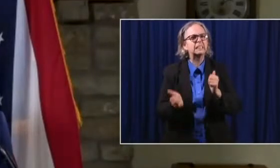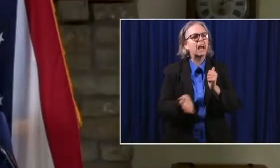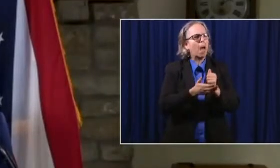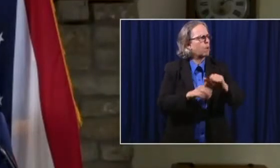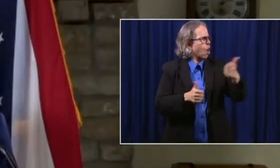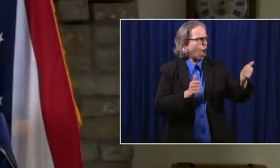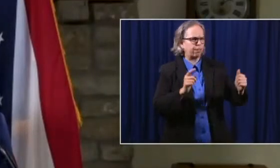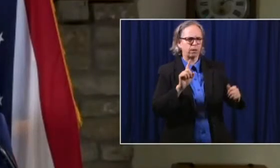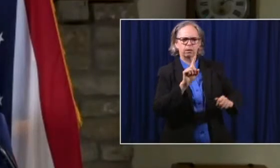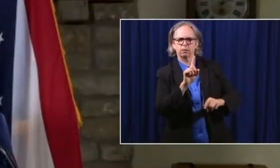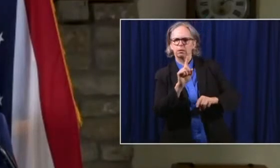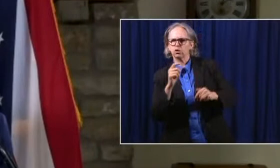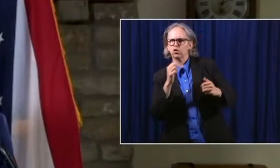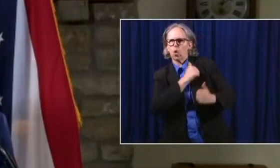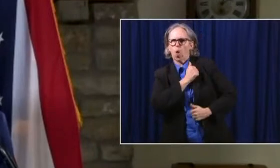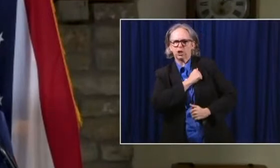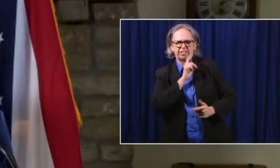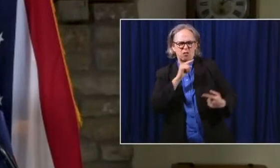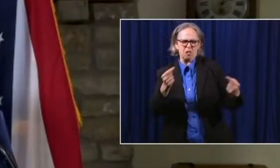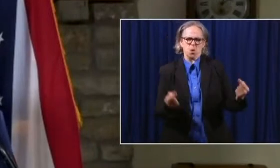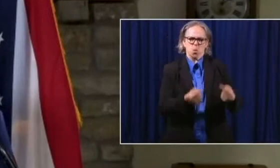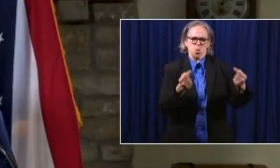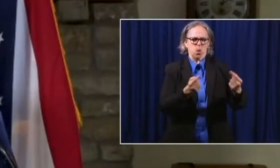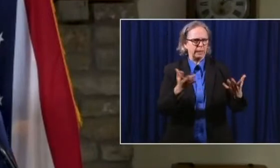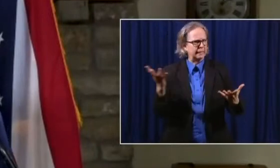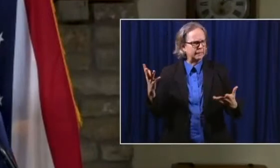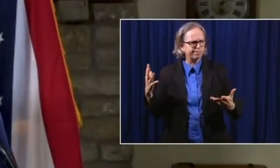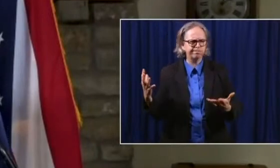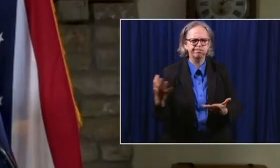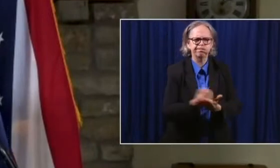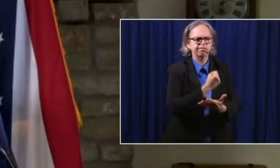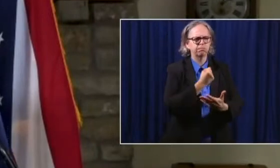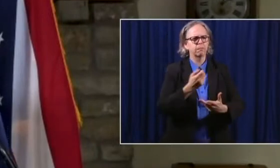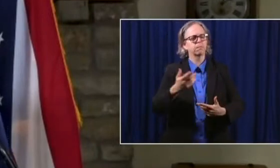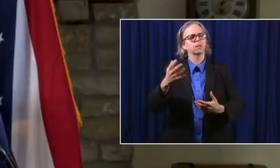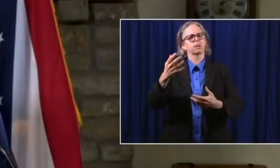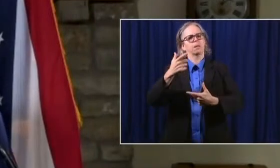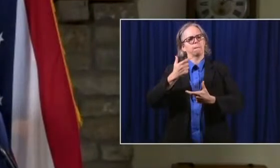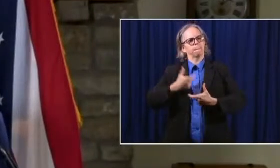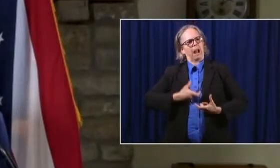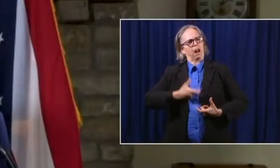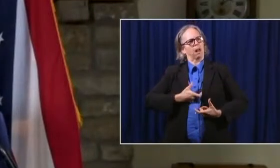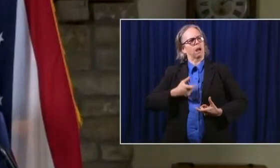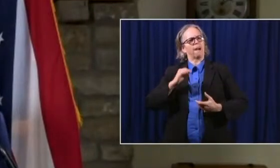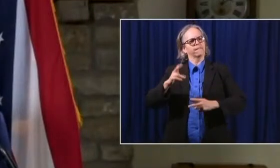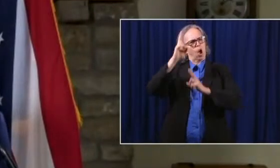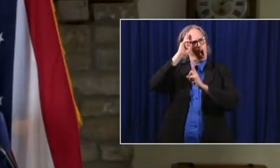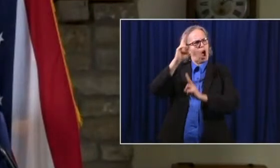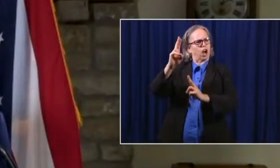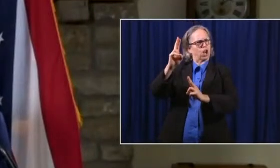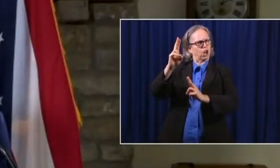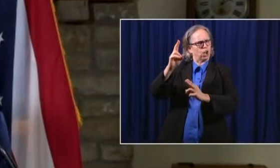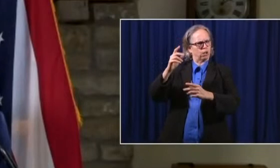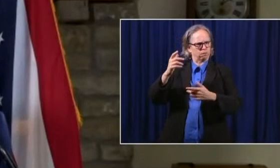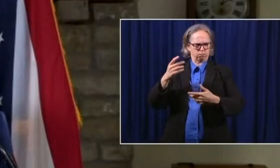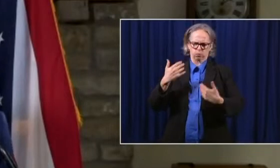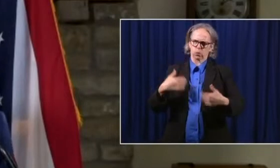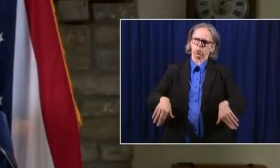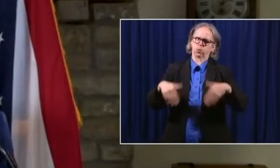This courageous and selfless act earned him the Medal of Honor that was presented to him on June